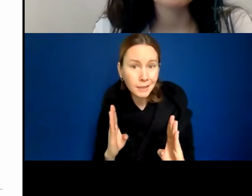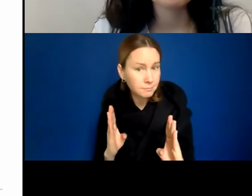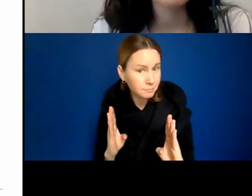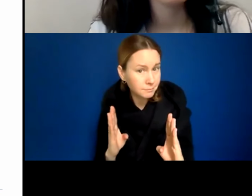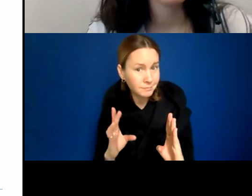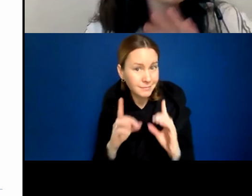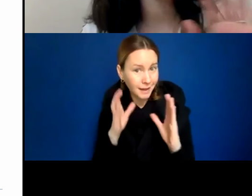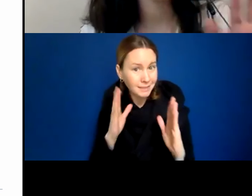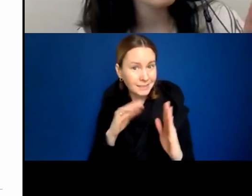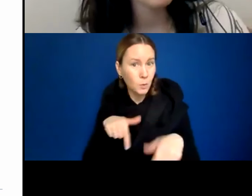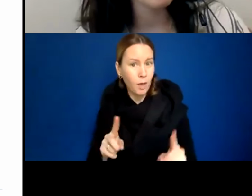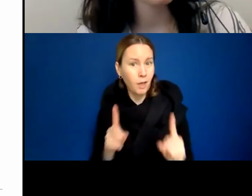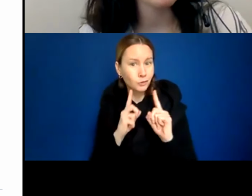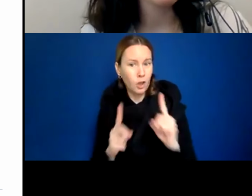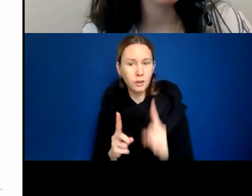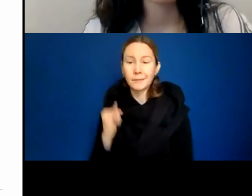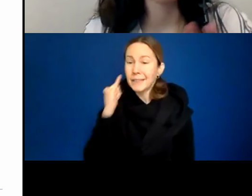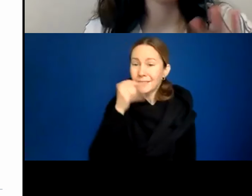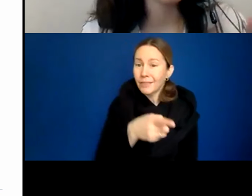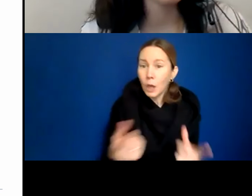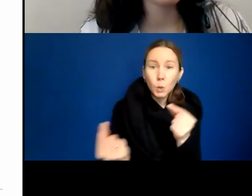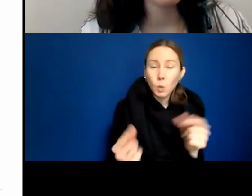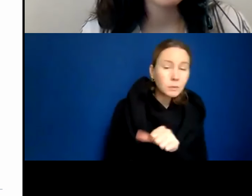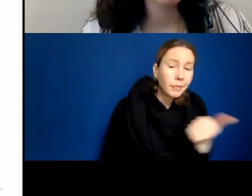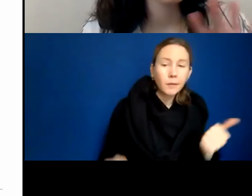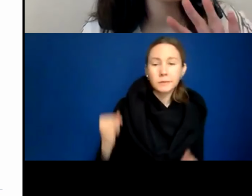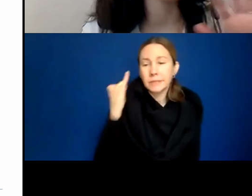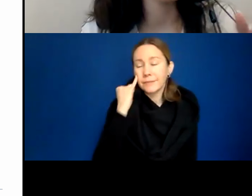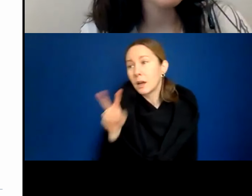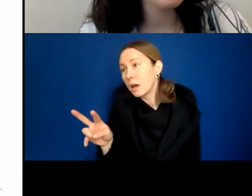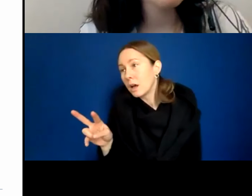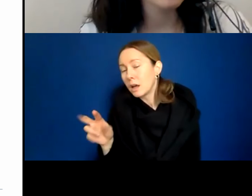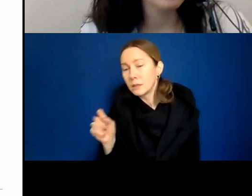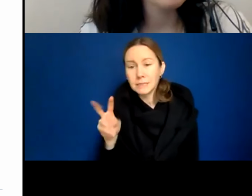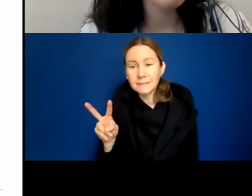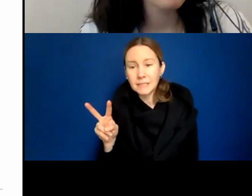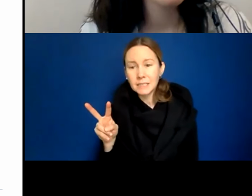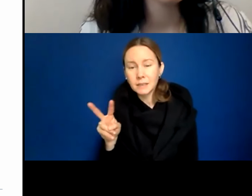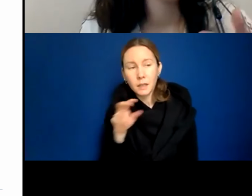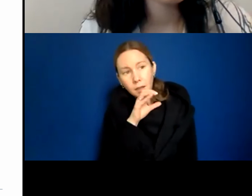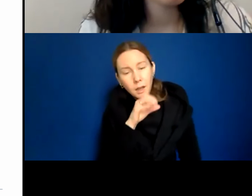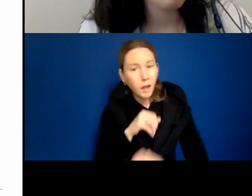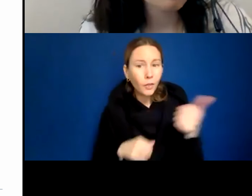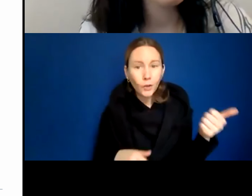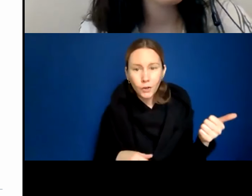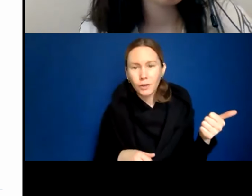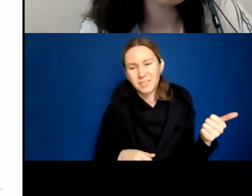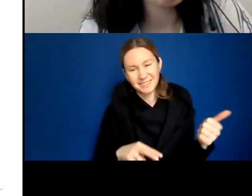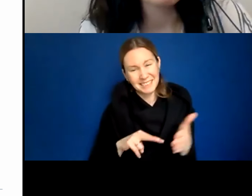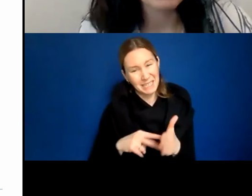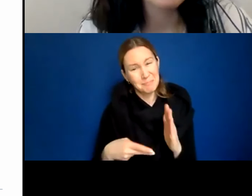them. If they're in the middle of doing something else, if they're looking at the TV, if they're looking somewhere else, they're